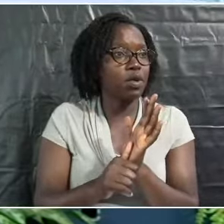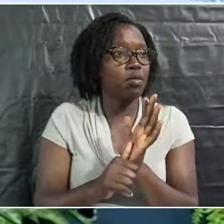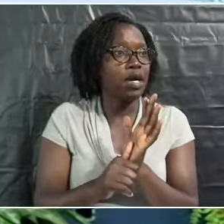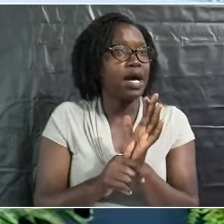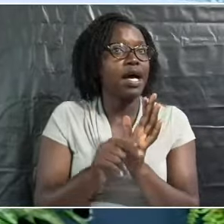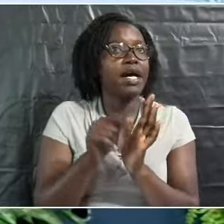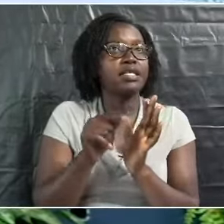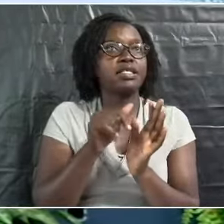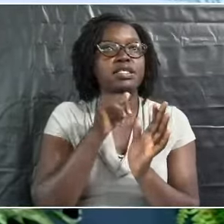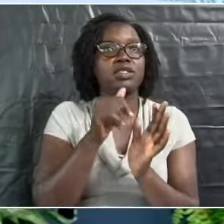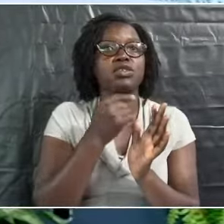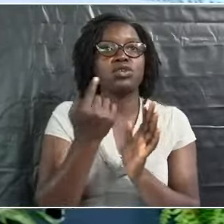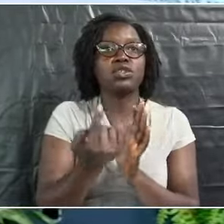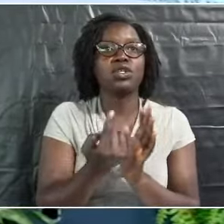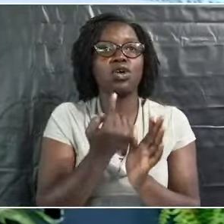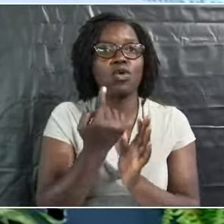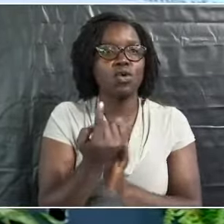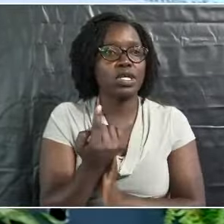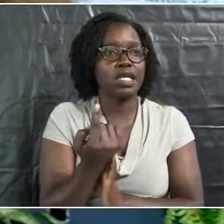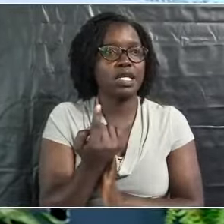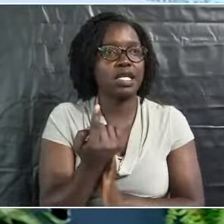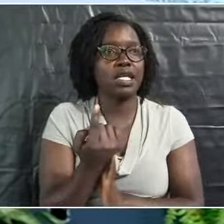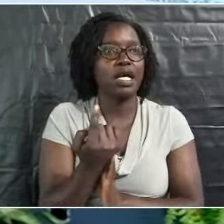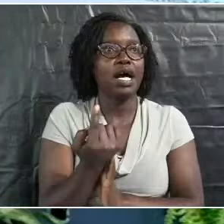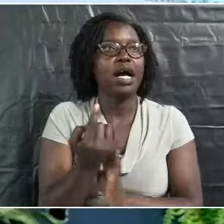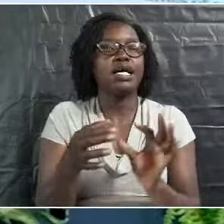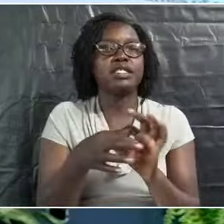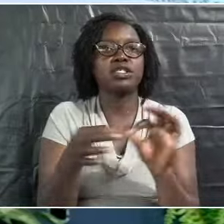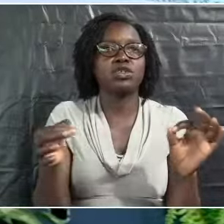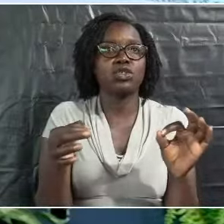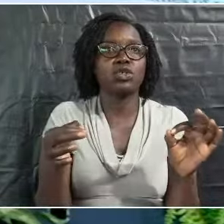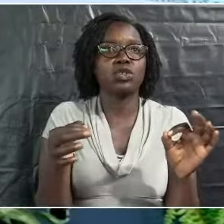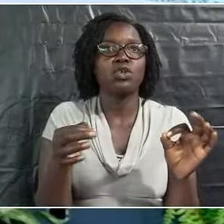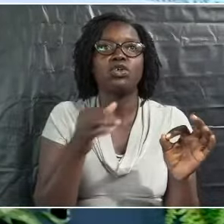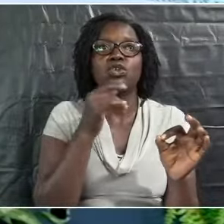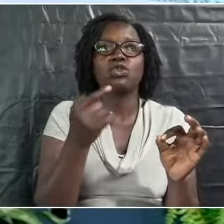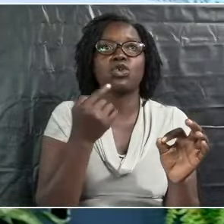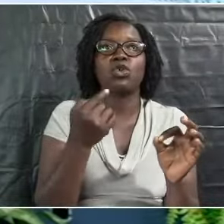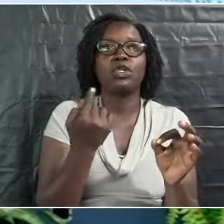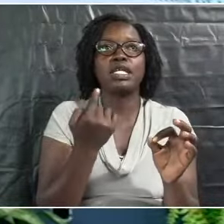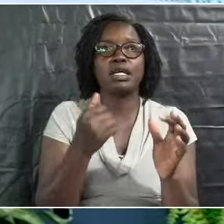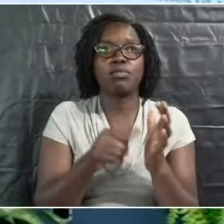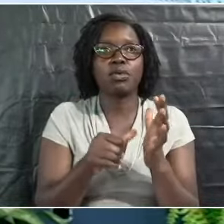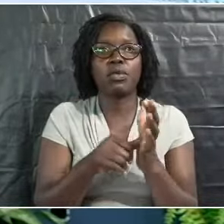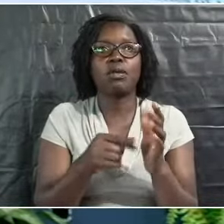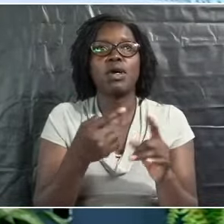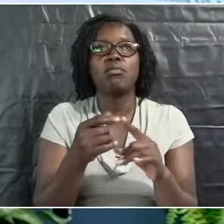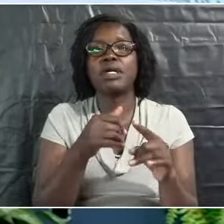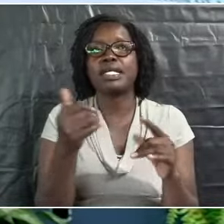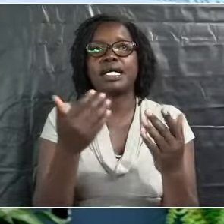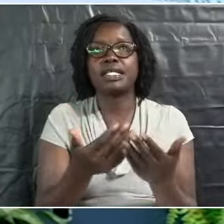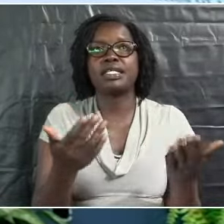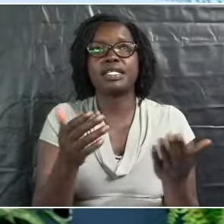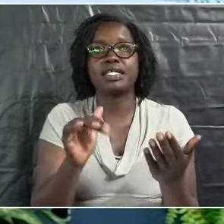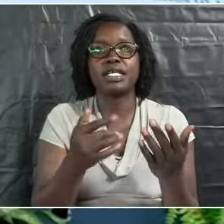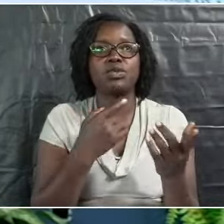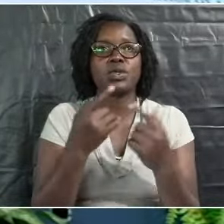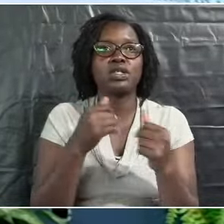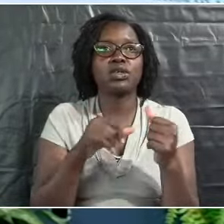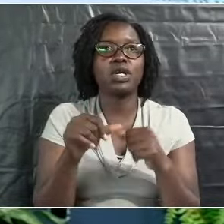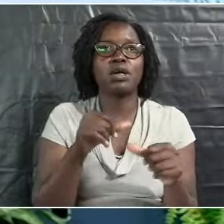is not the only distortion. This is not the only problem. There are other things that we can talk